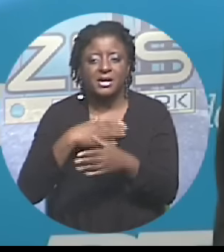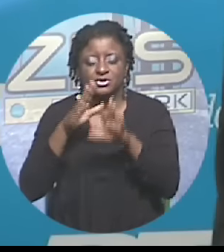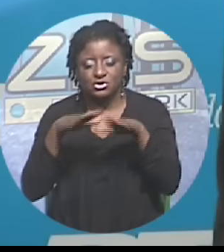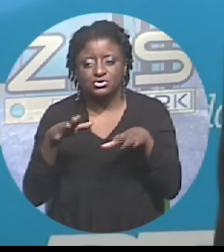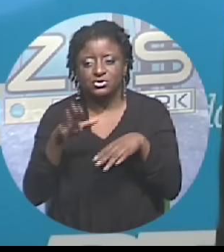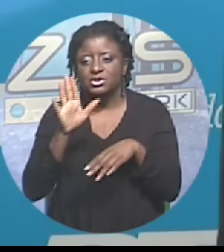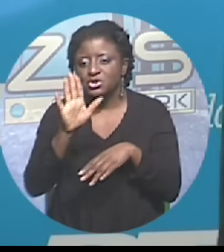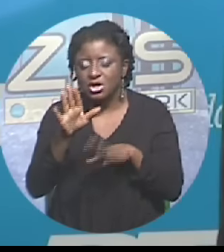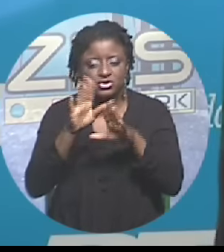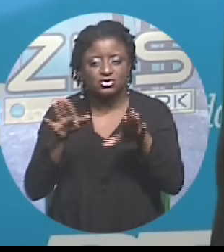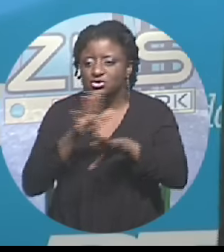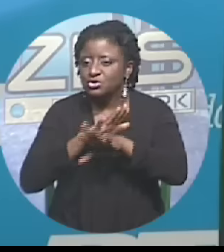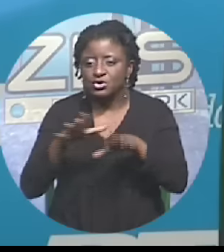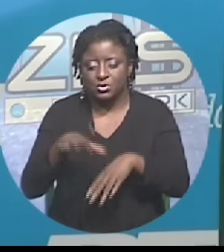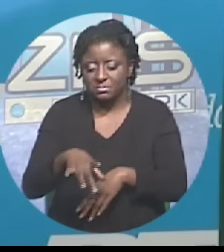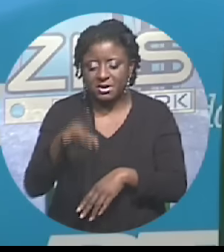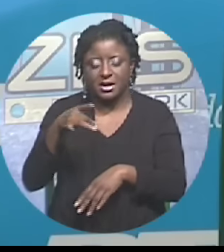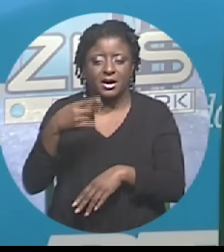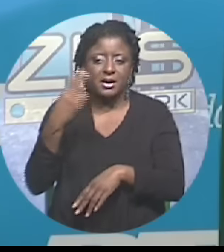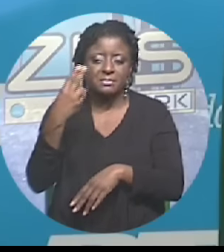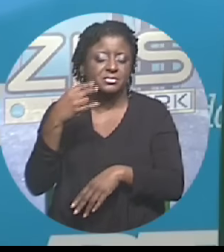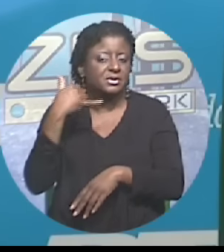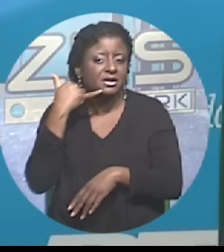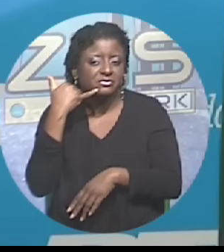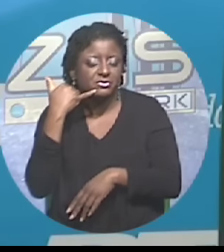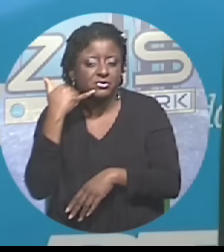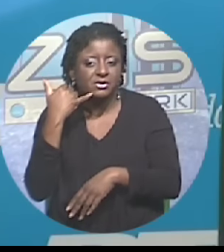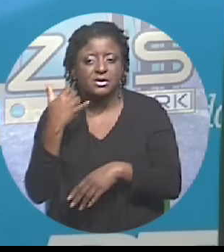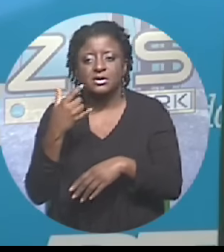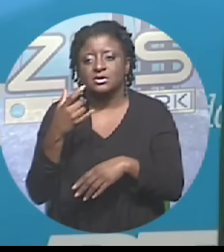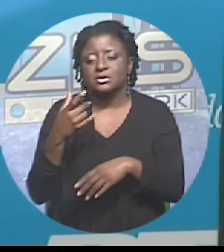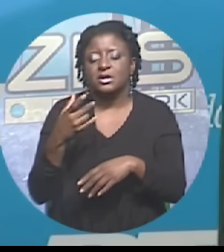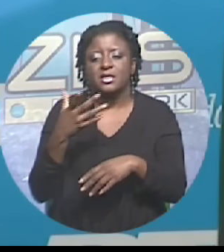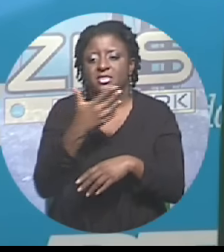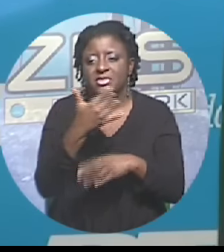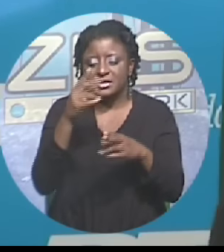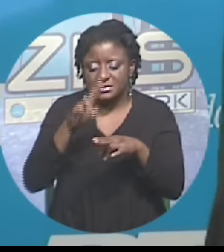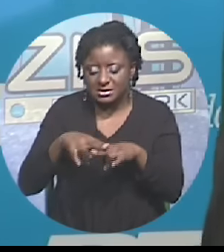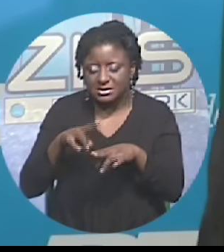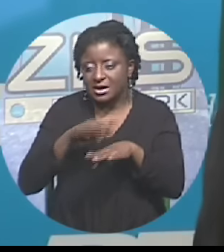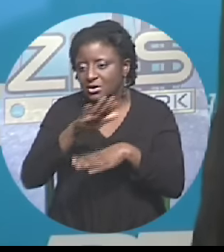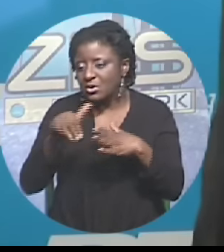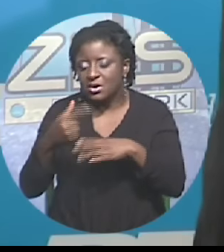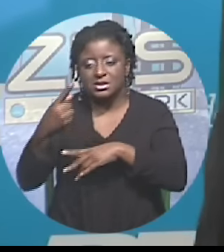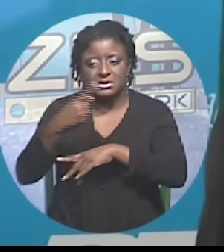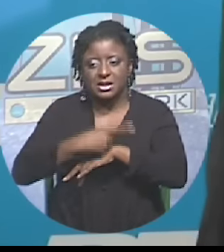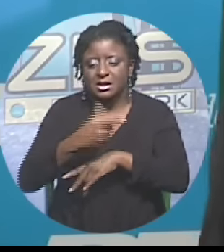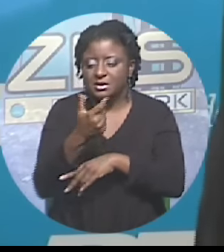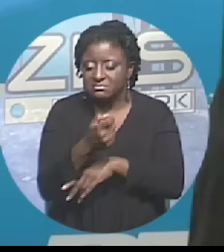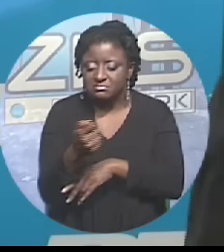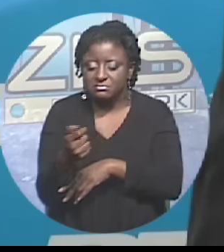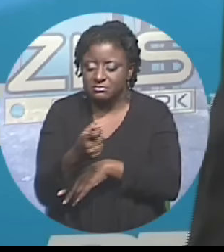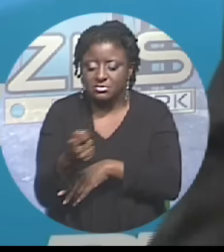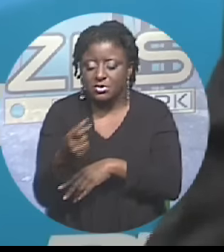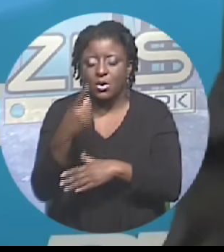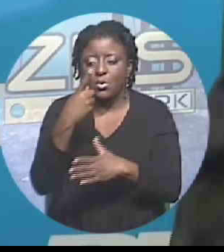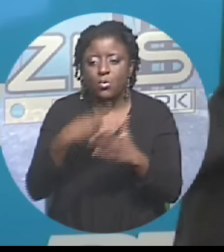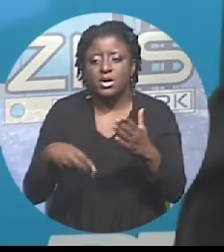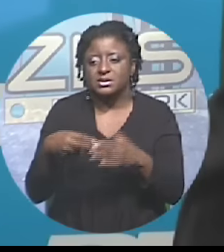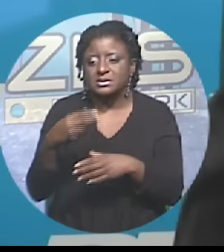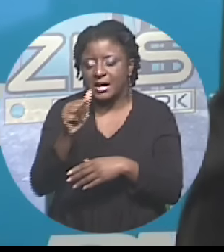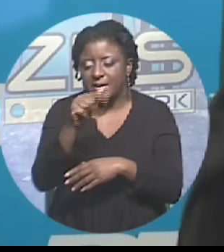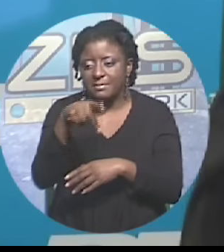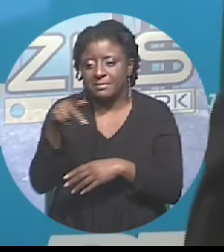phones to make a phone call. They sit down all day using their thumbs sending WhatsApp messages. We do not have